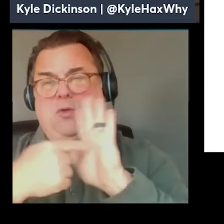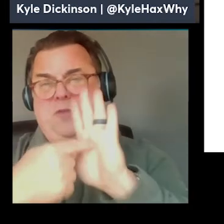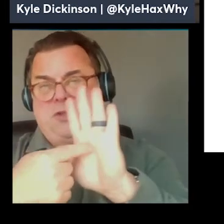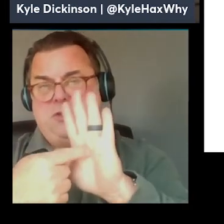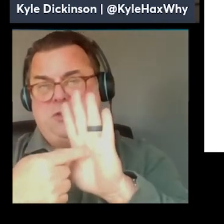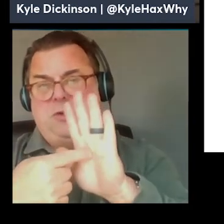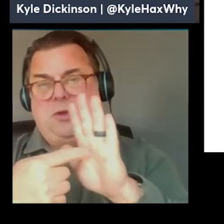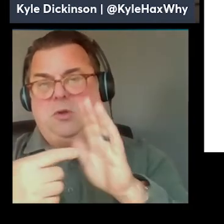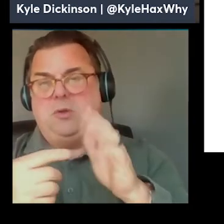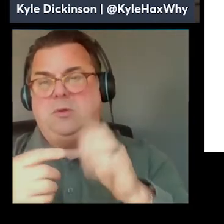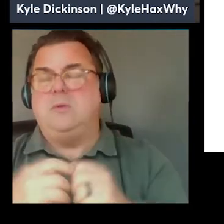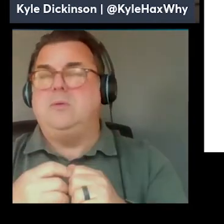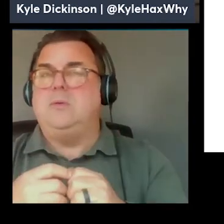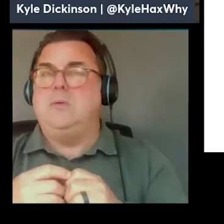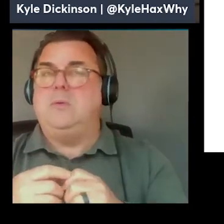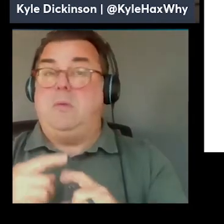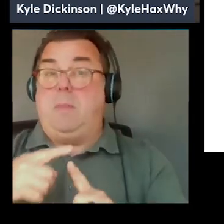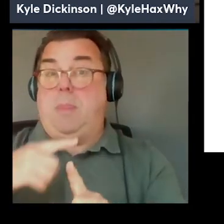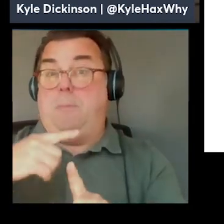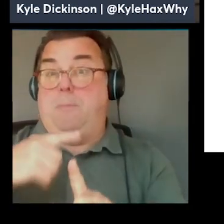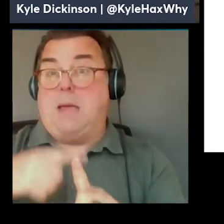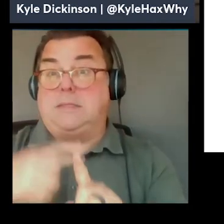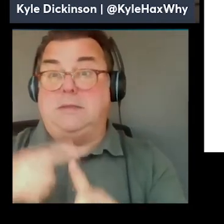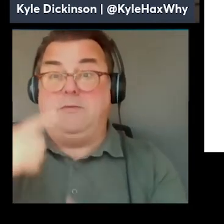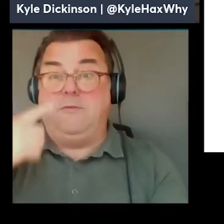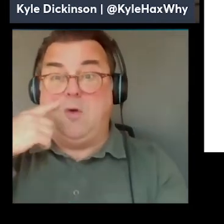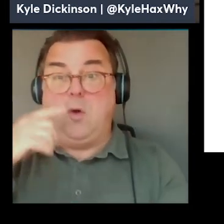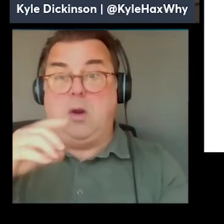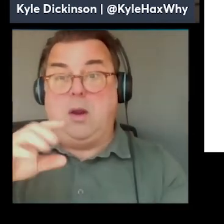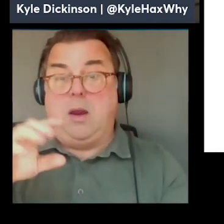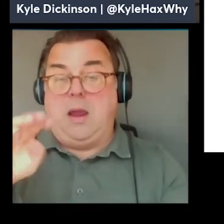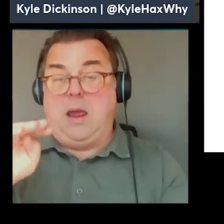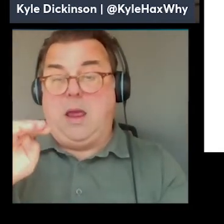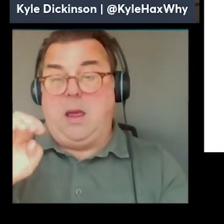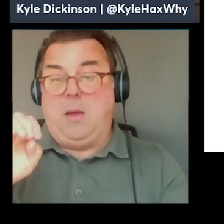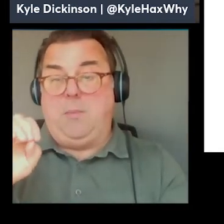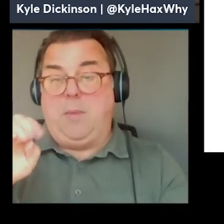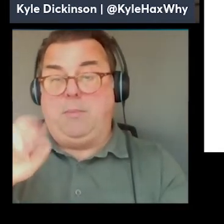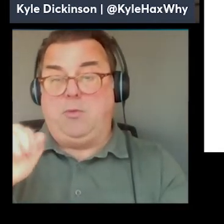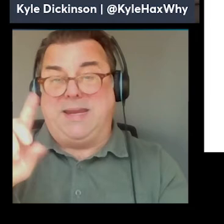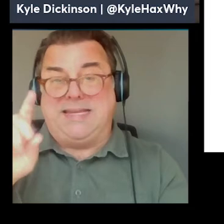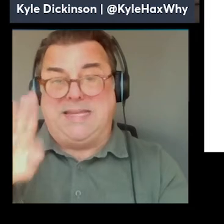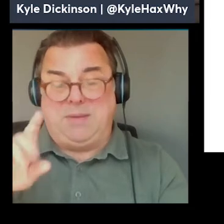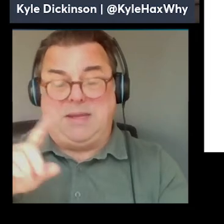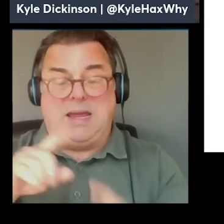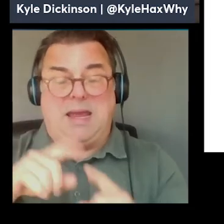The good thing with ElastiCache and MemoryDB is you can scale